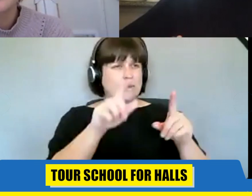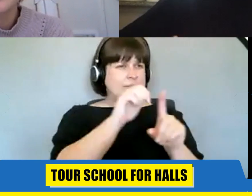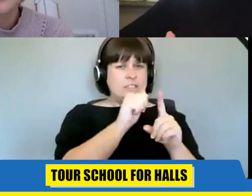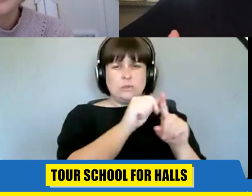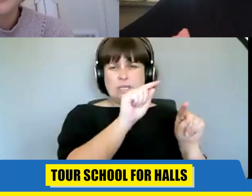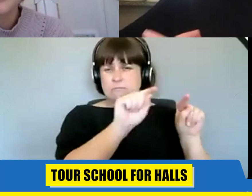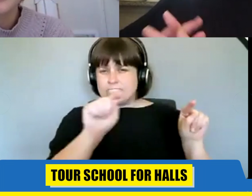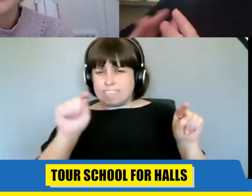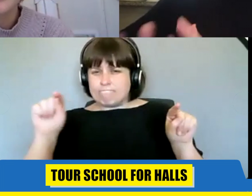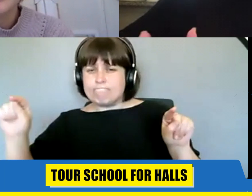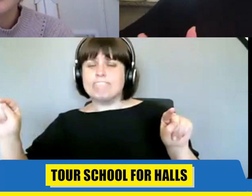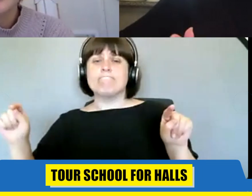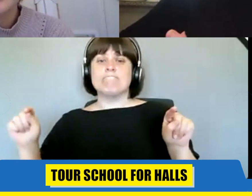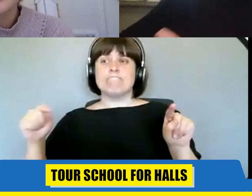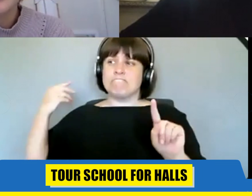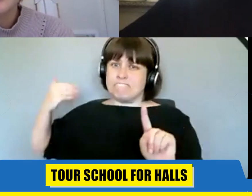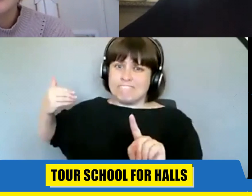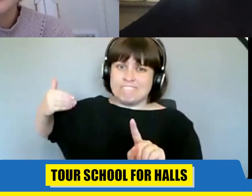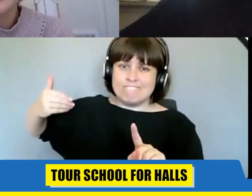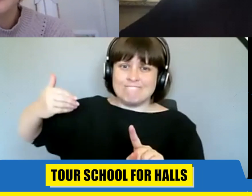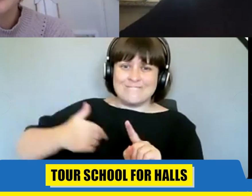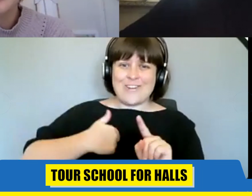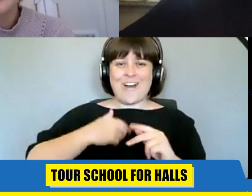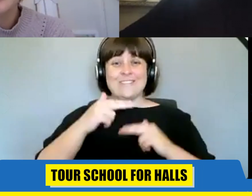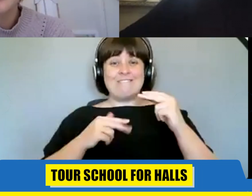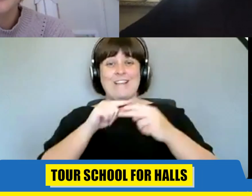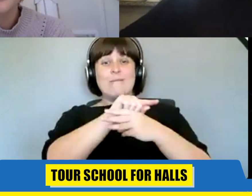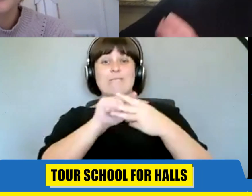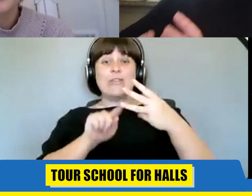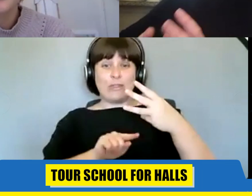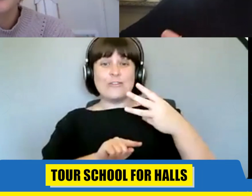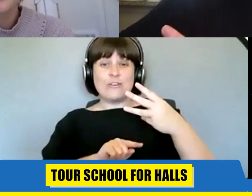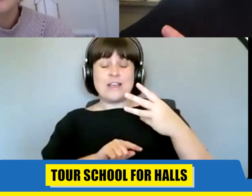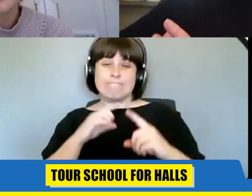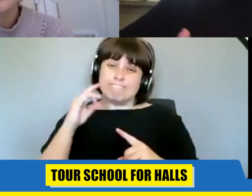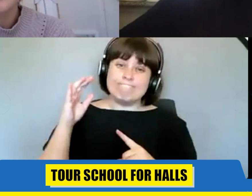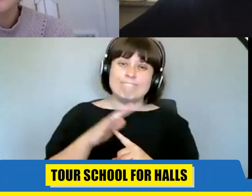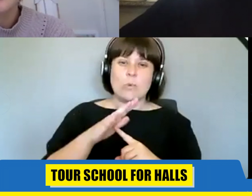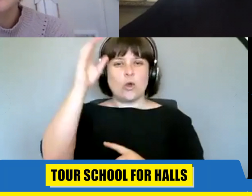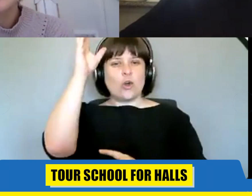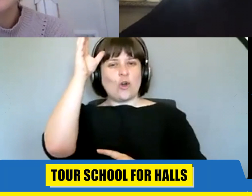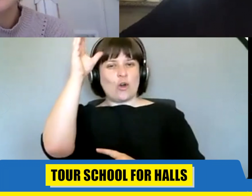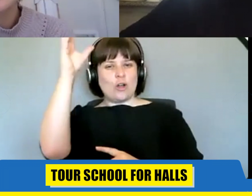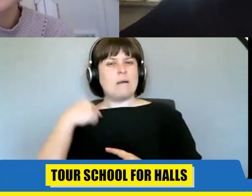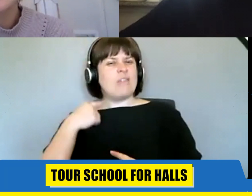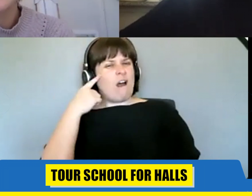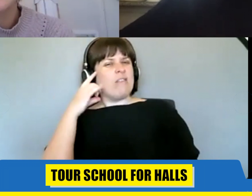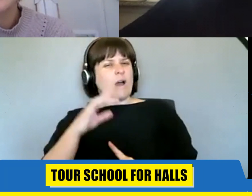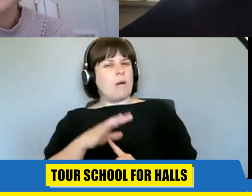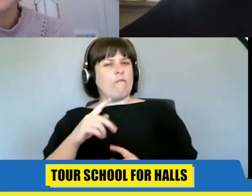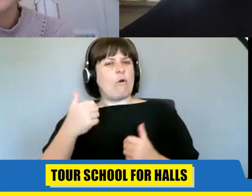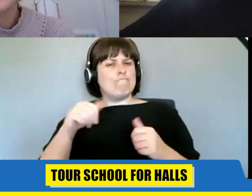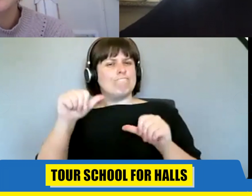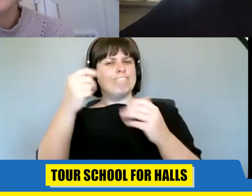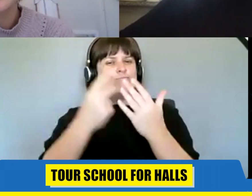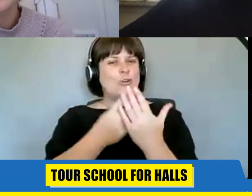circumstances, what I would call a set of three kind of key concepts that are important for successful